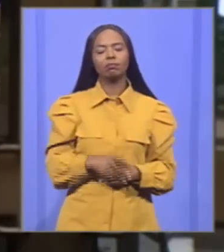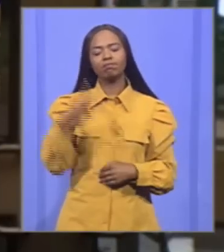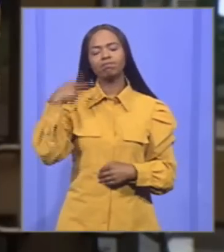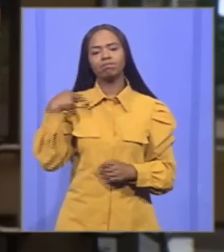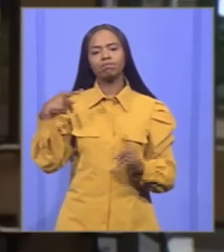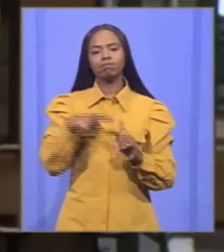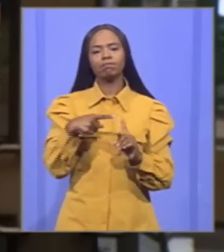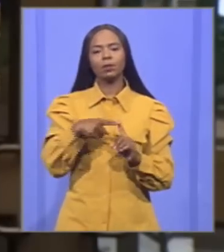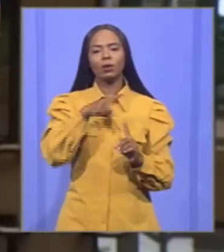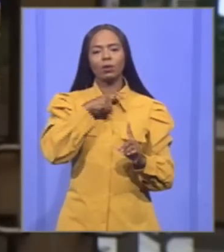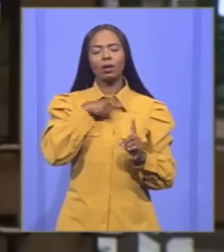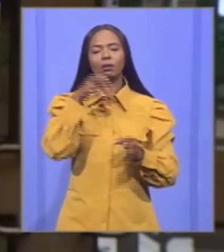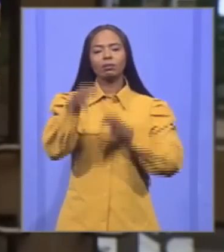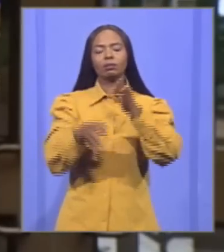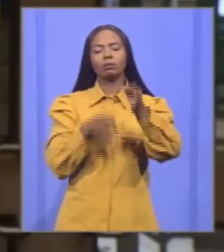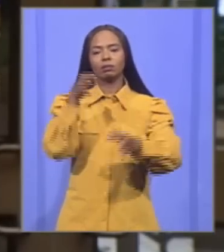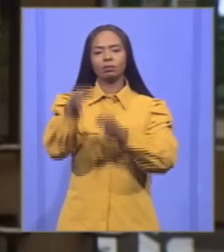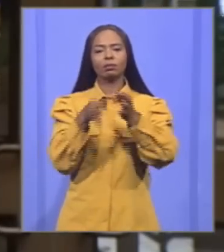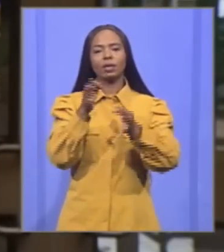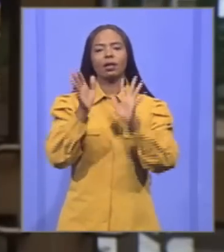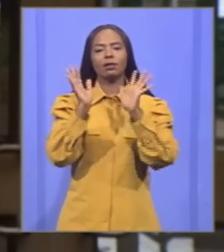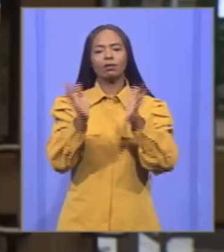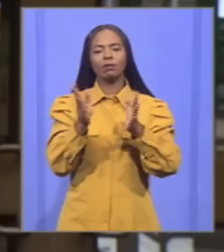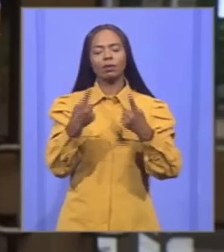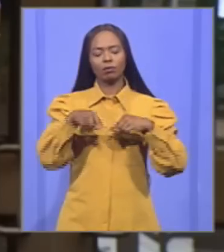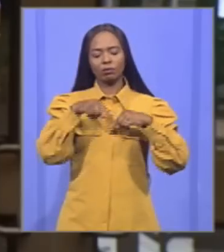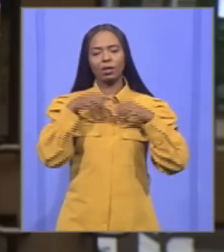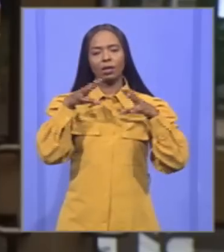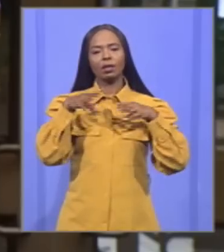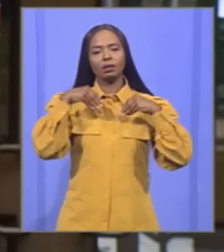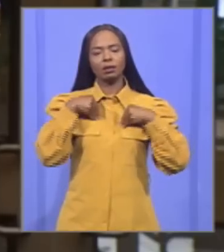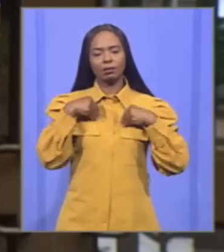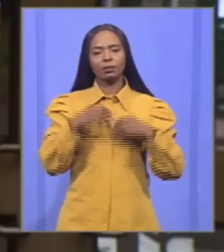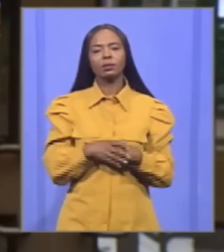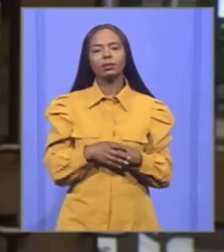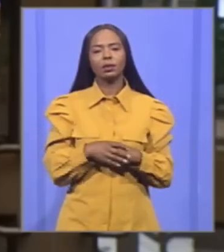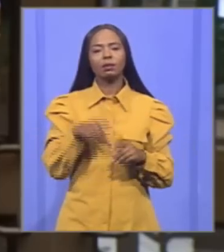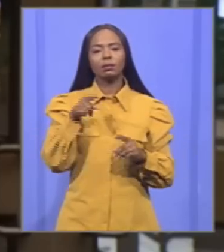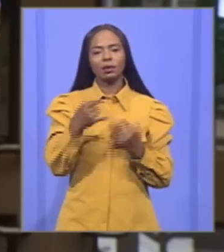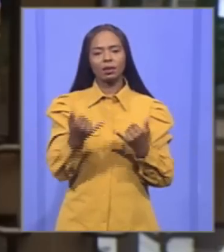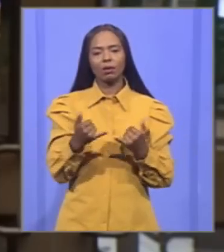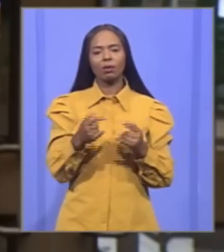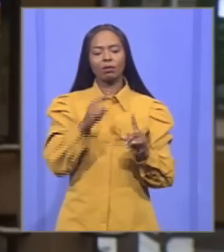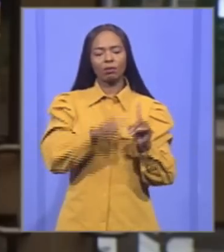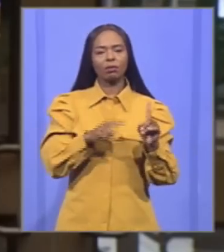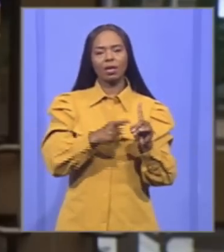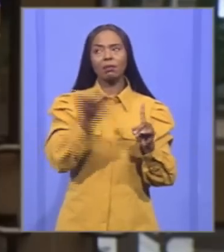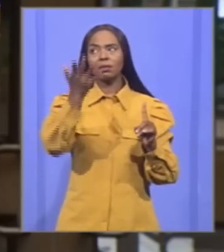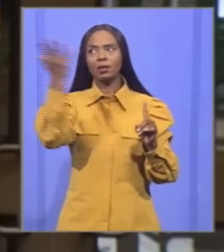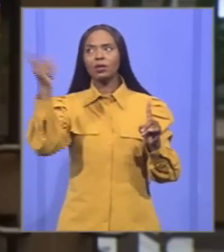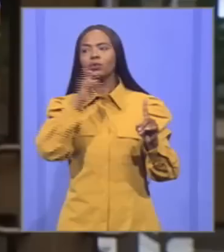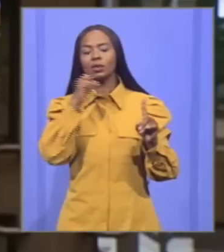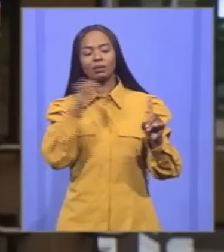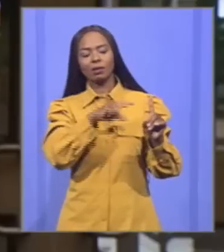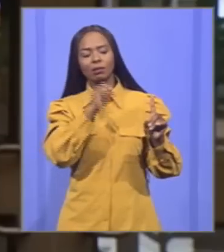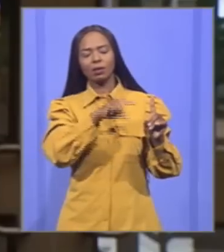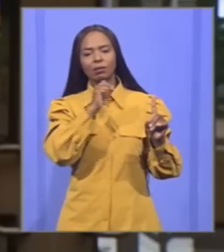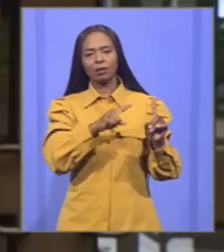la gore re ile ra hlalosa peleng gore rena re a dumela gore ngwana wa batho ke sešomišwa gomme go na le batho ba ile gore ba swantse ba